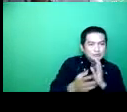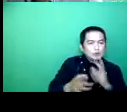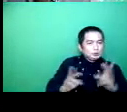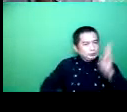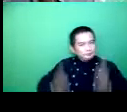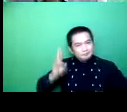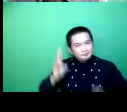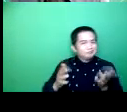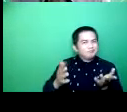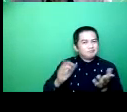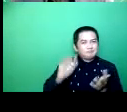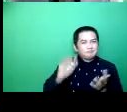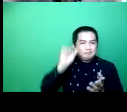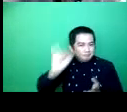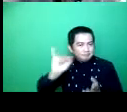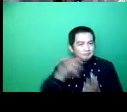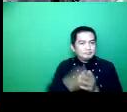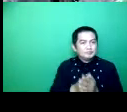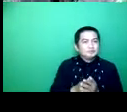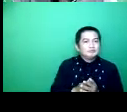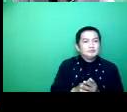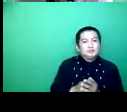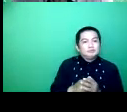artificial intelligence, quantum computing